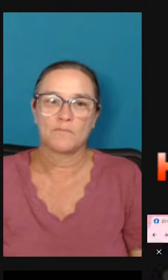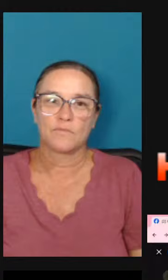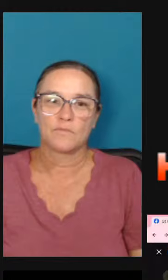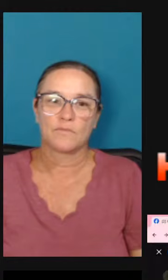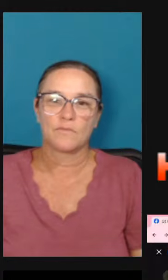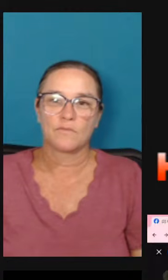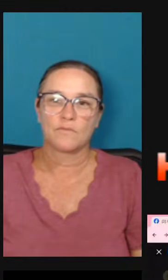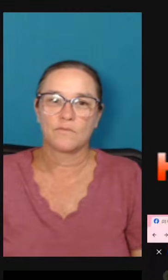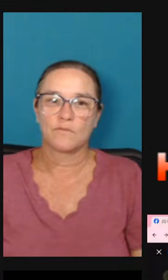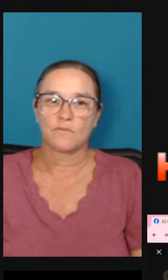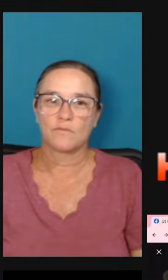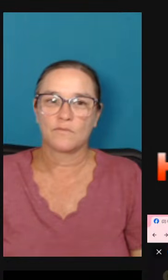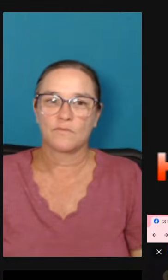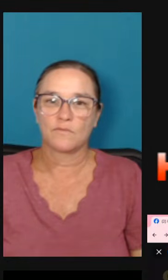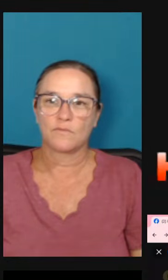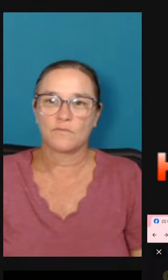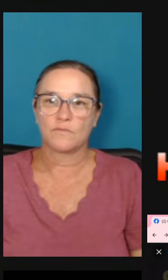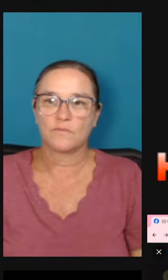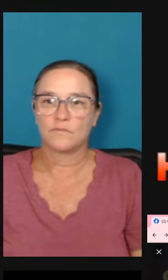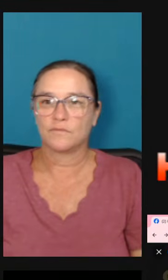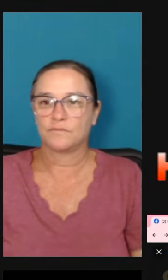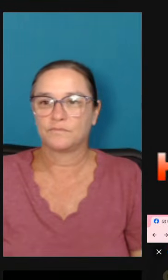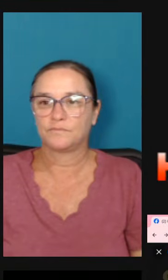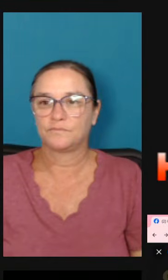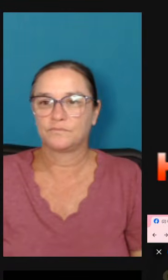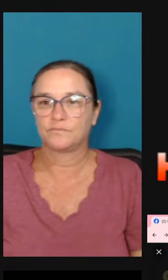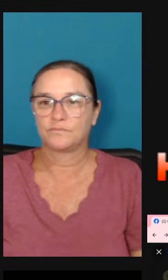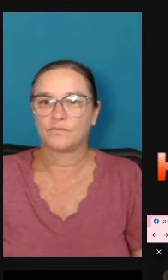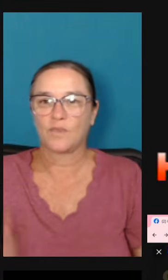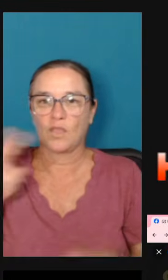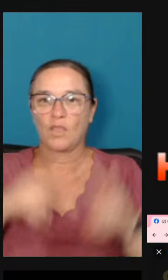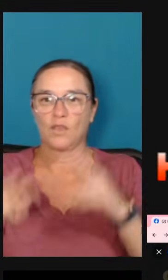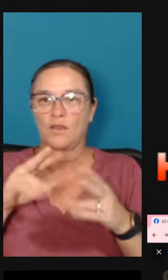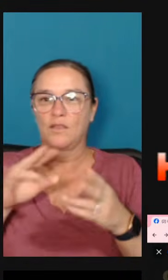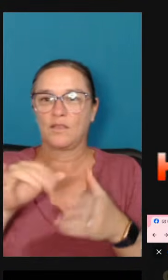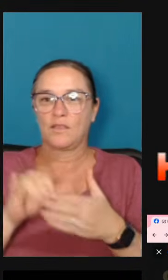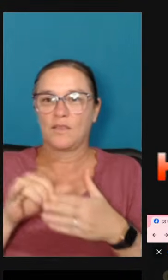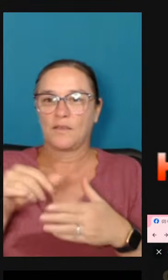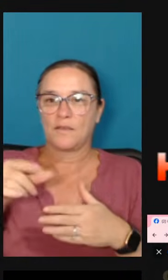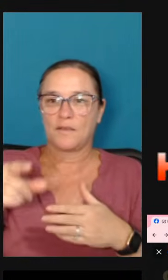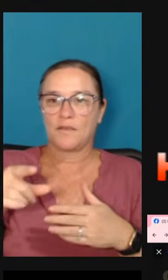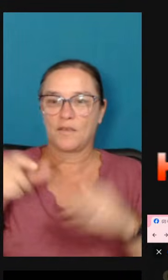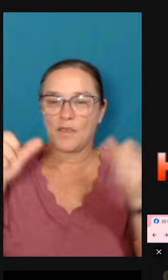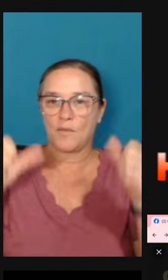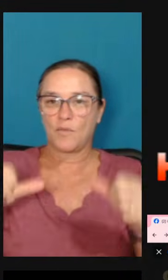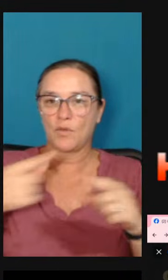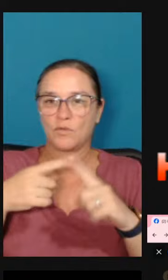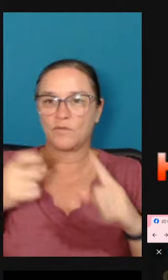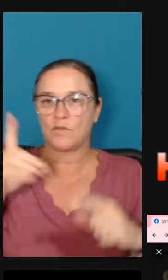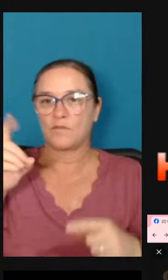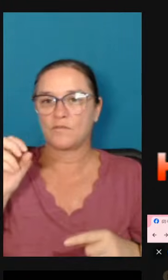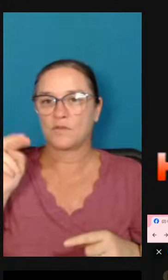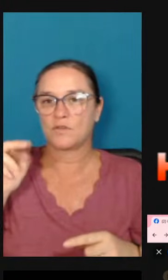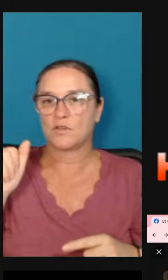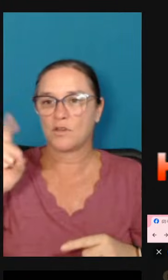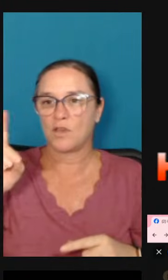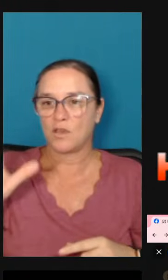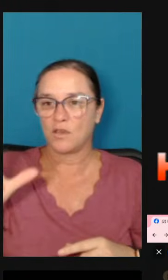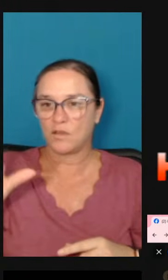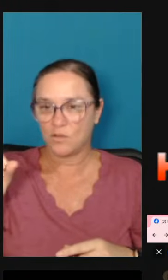There we go. So check this out. There was a post made from Donald here down at